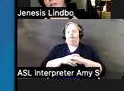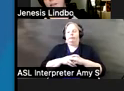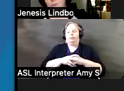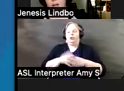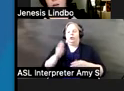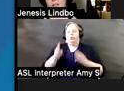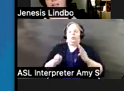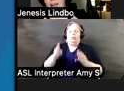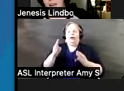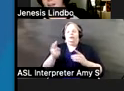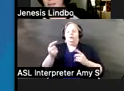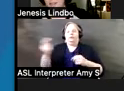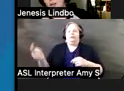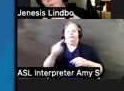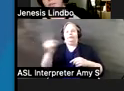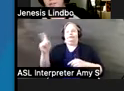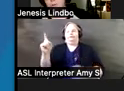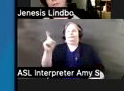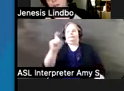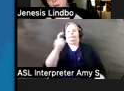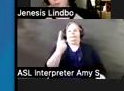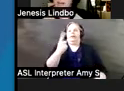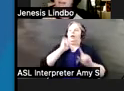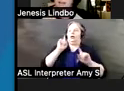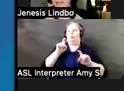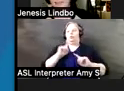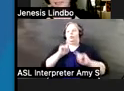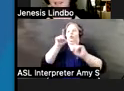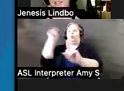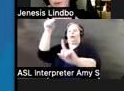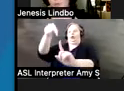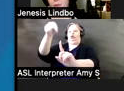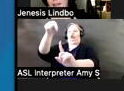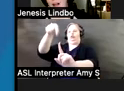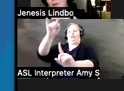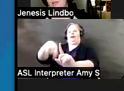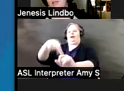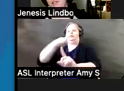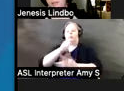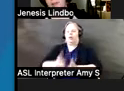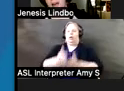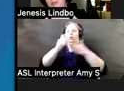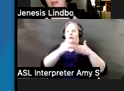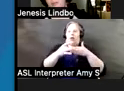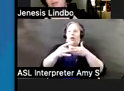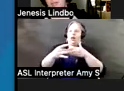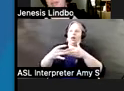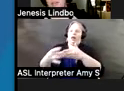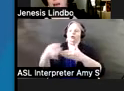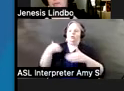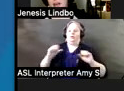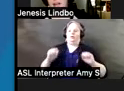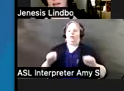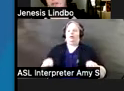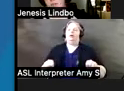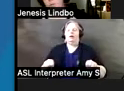robot will come out and say, hey, we're supposed to go here. So it really helps to have that ability to